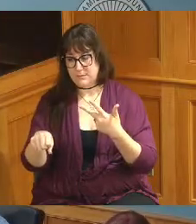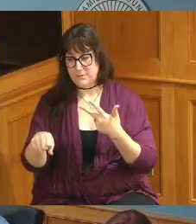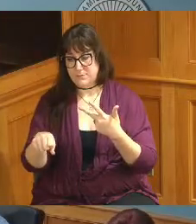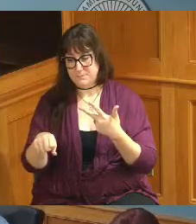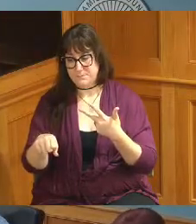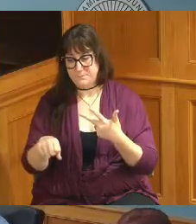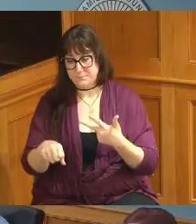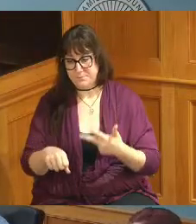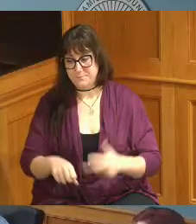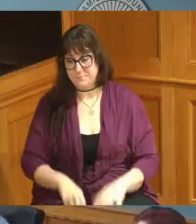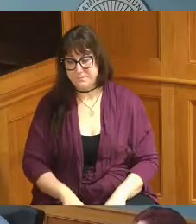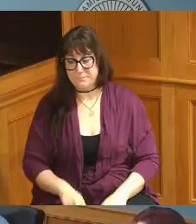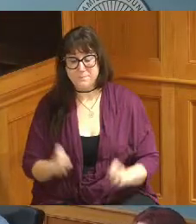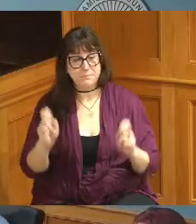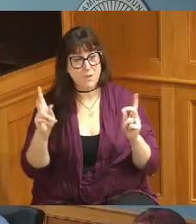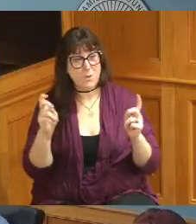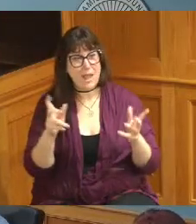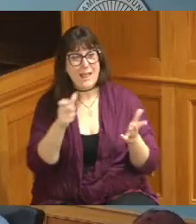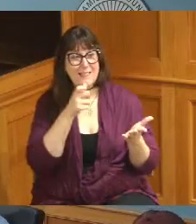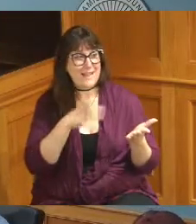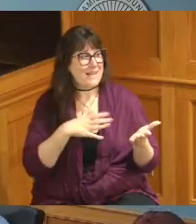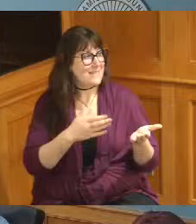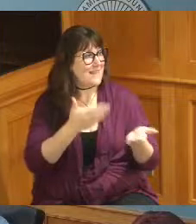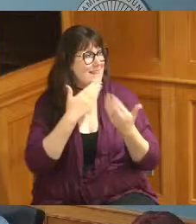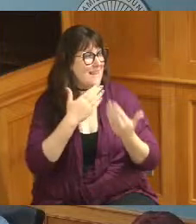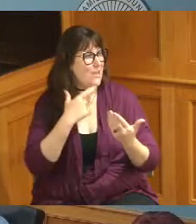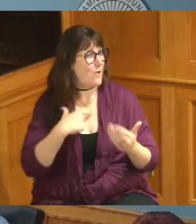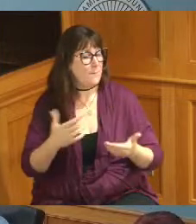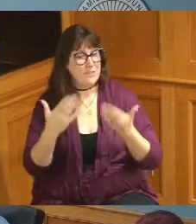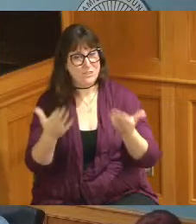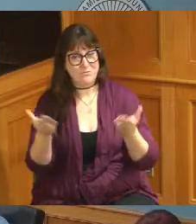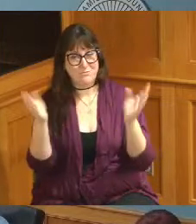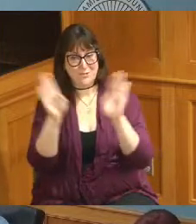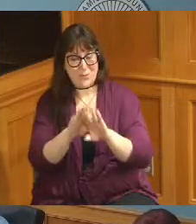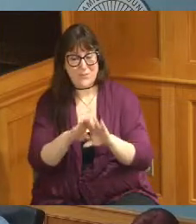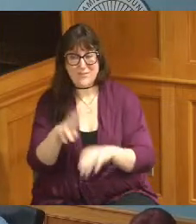Yes. All right, ladies, thank you. I'm going to make a motion to adjourn.